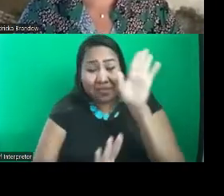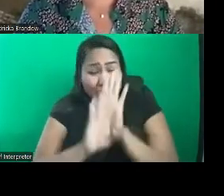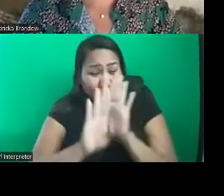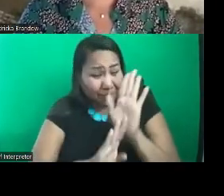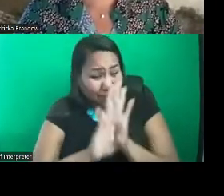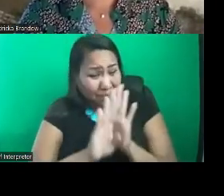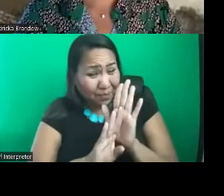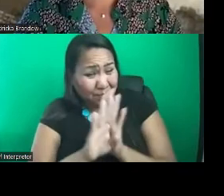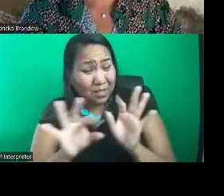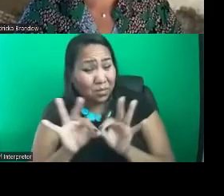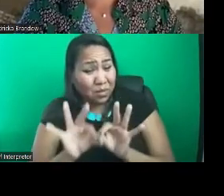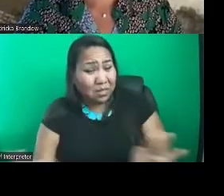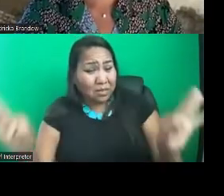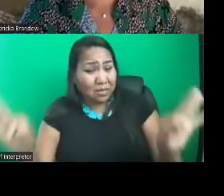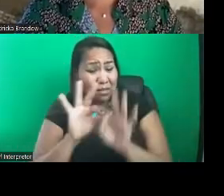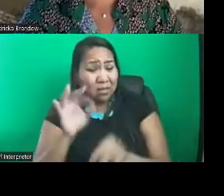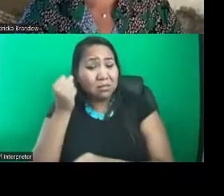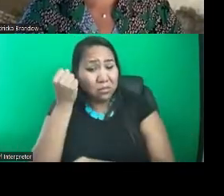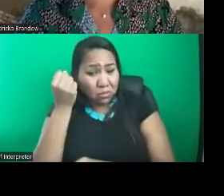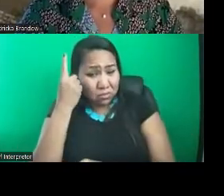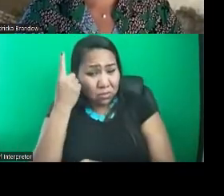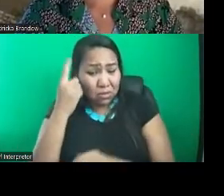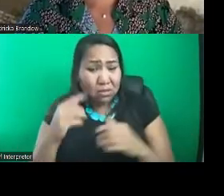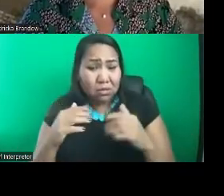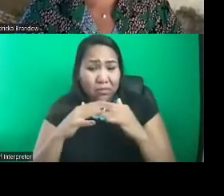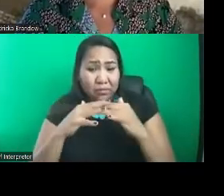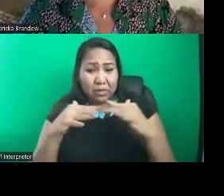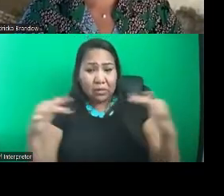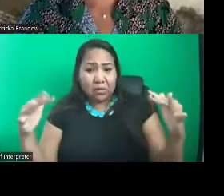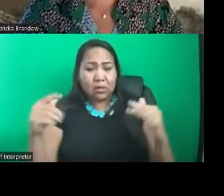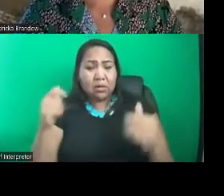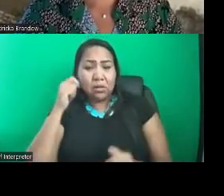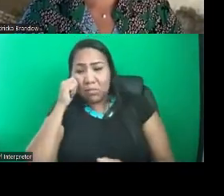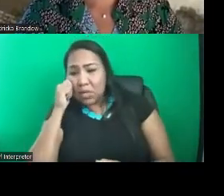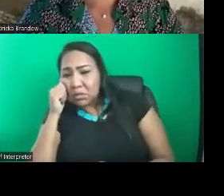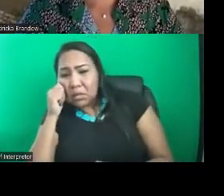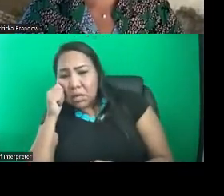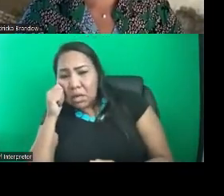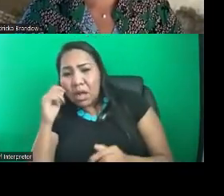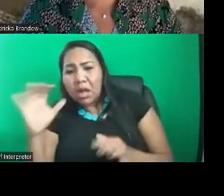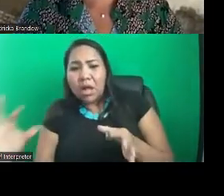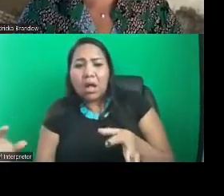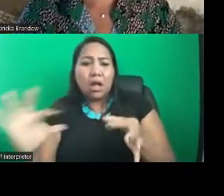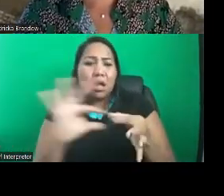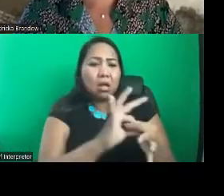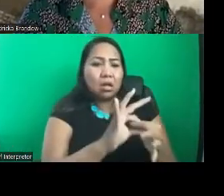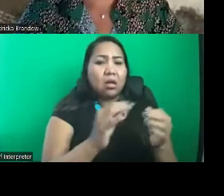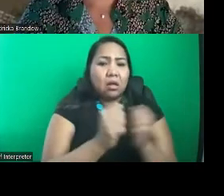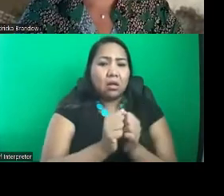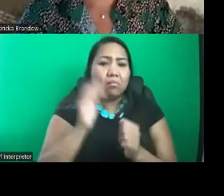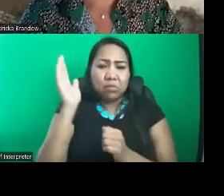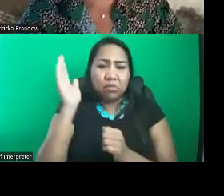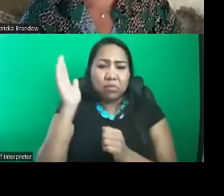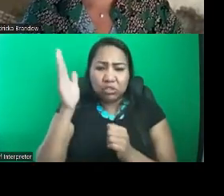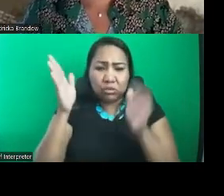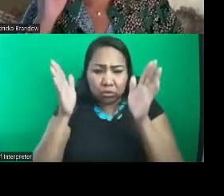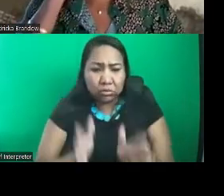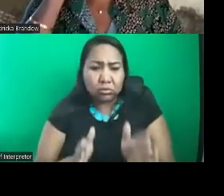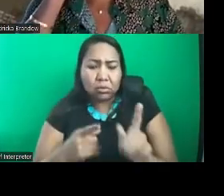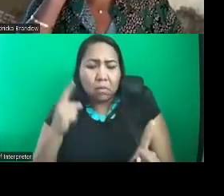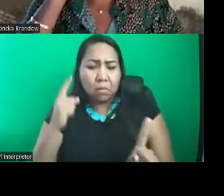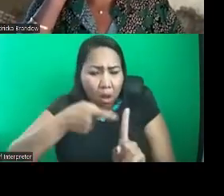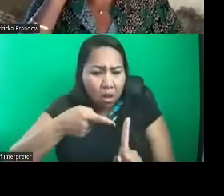race, it really connects back to what the presenters were speaking about in the sense of oftentimes